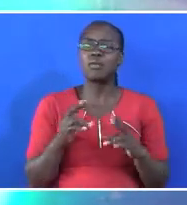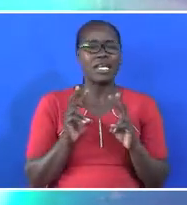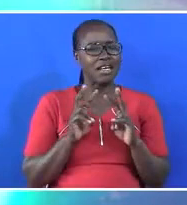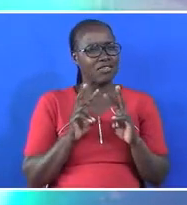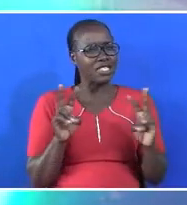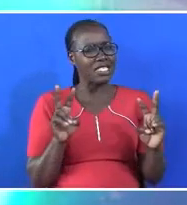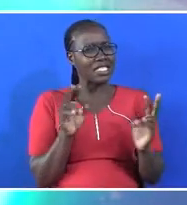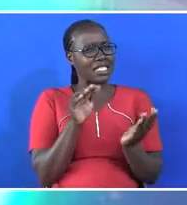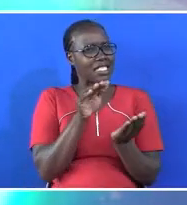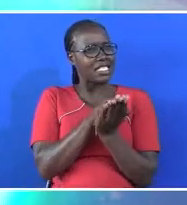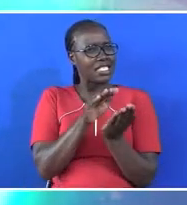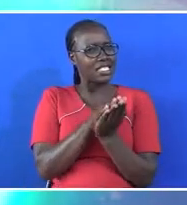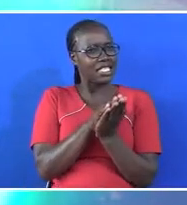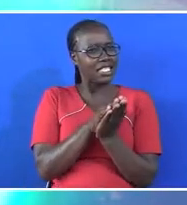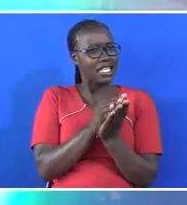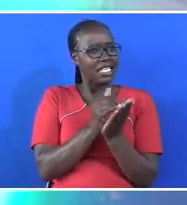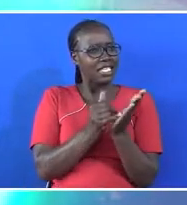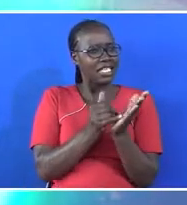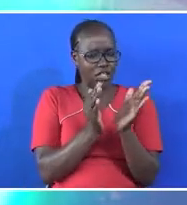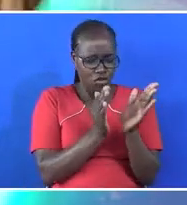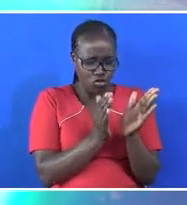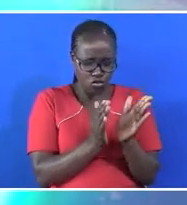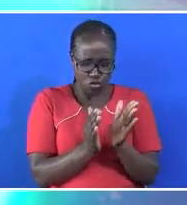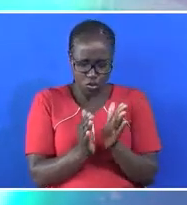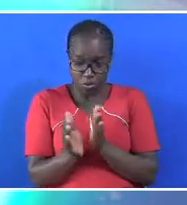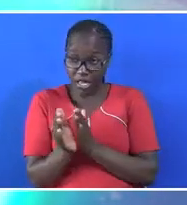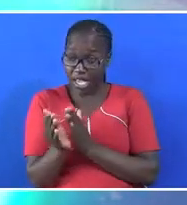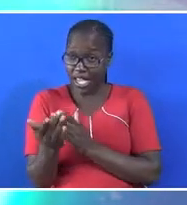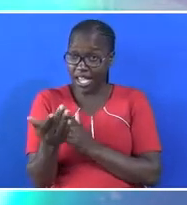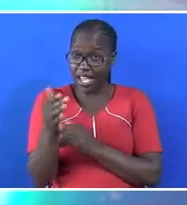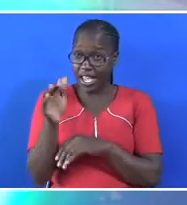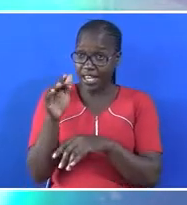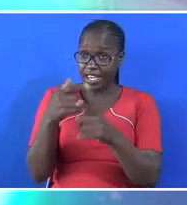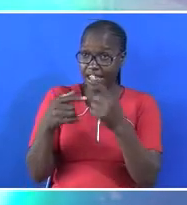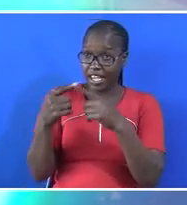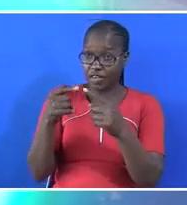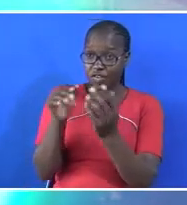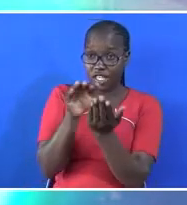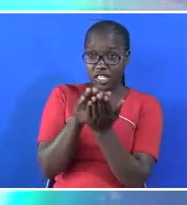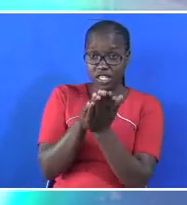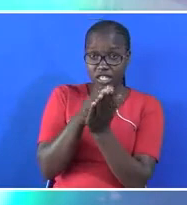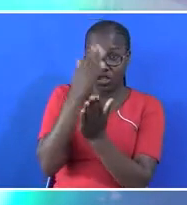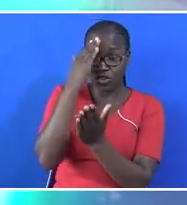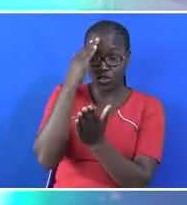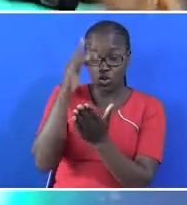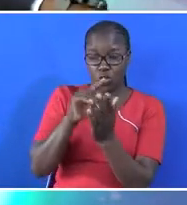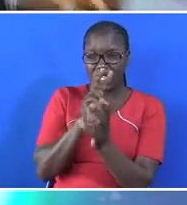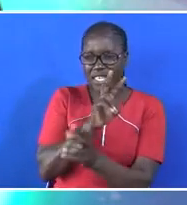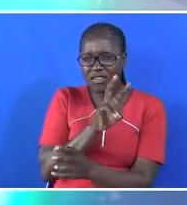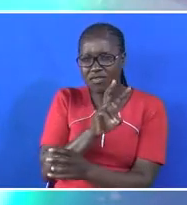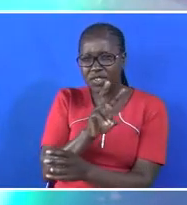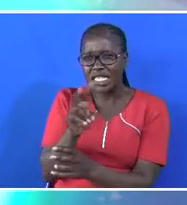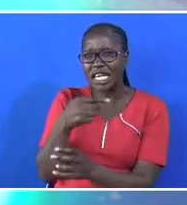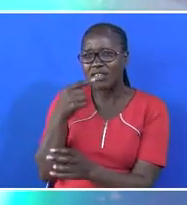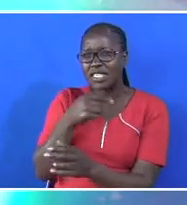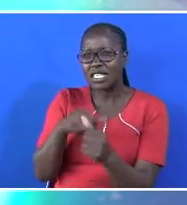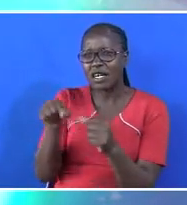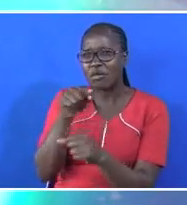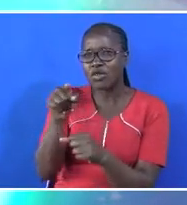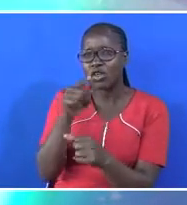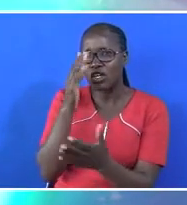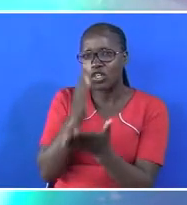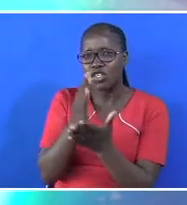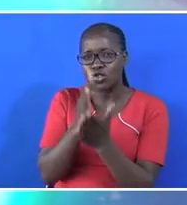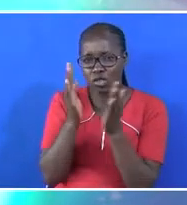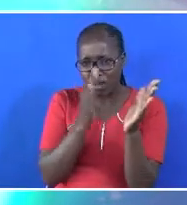the treasures. They are just going to prepare and come for the treasures. Do you know that what they have said about you is actually